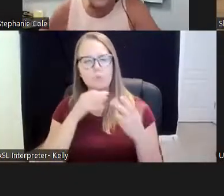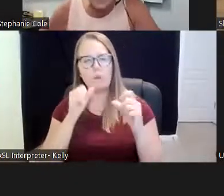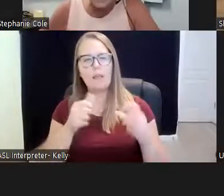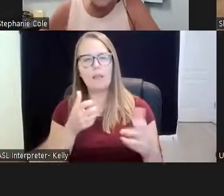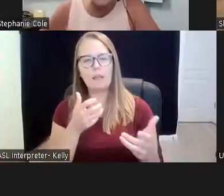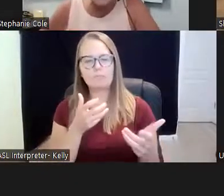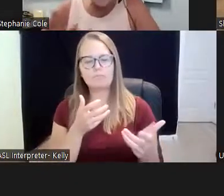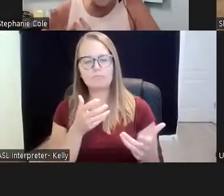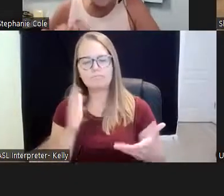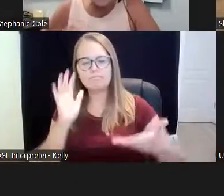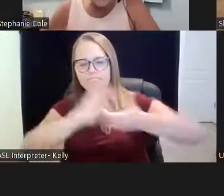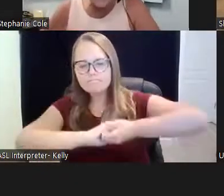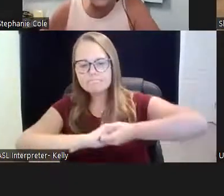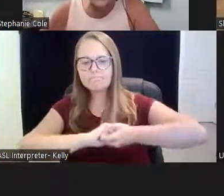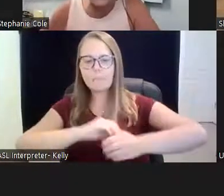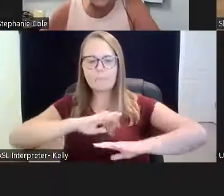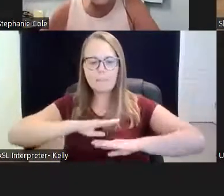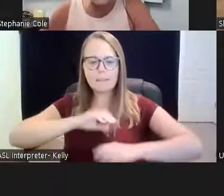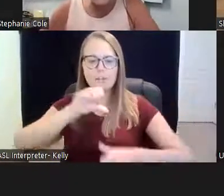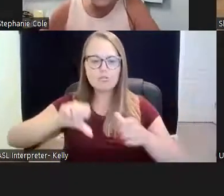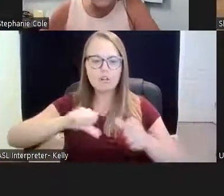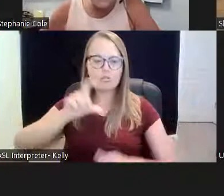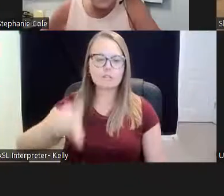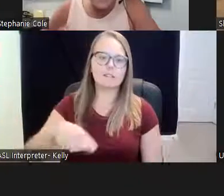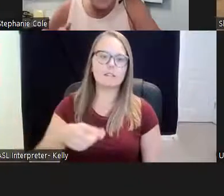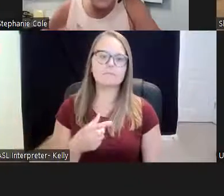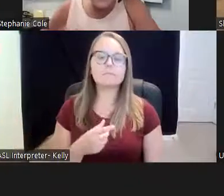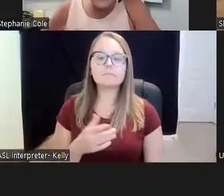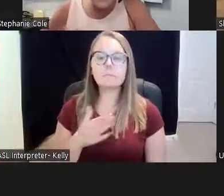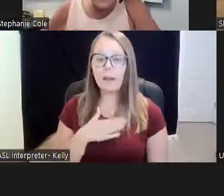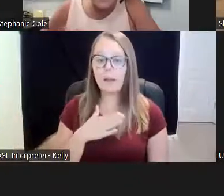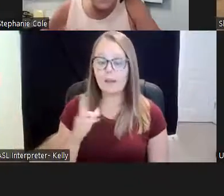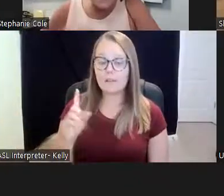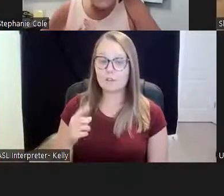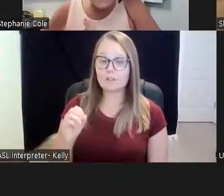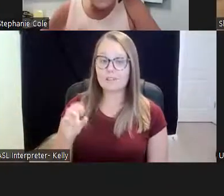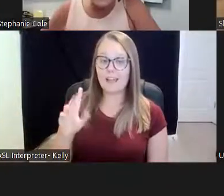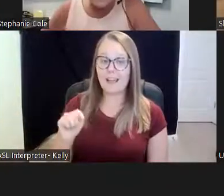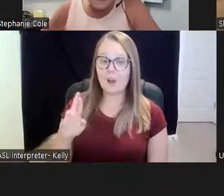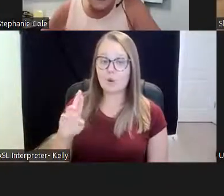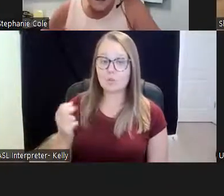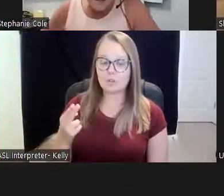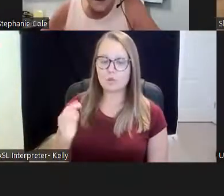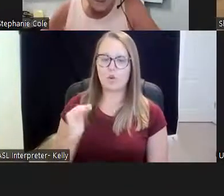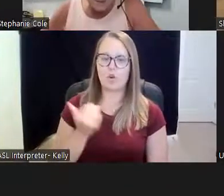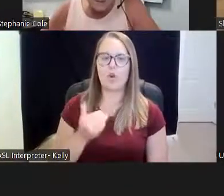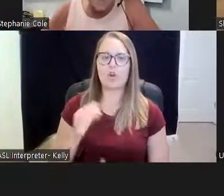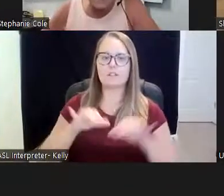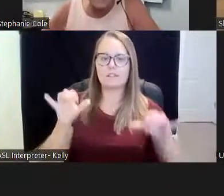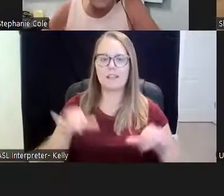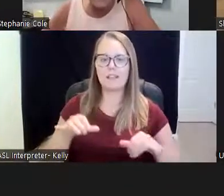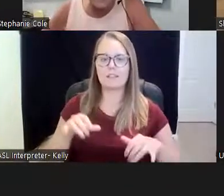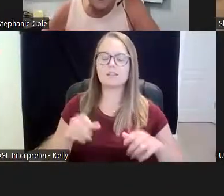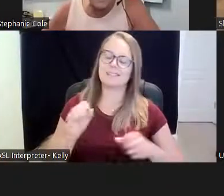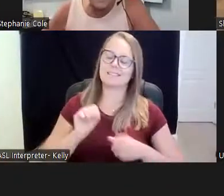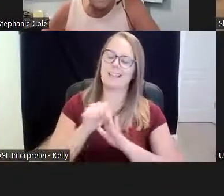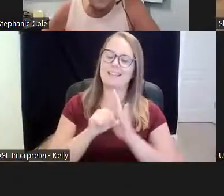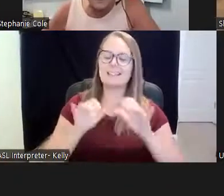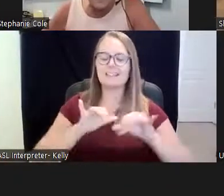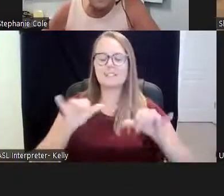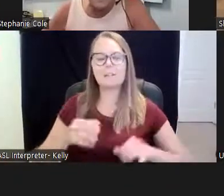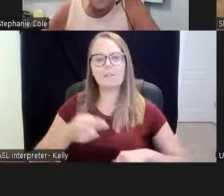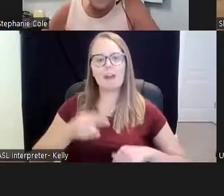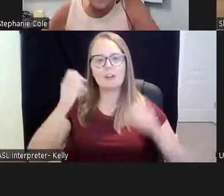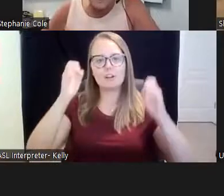each other's needs. And really, that's what I thought. My first outreach was to our state's system of higher education. And I literally looked at